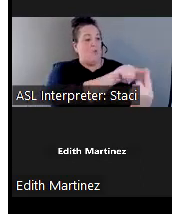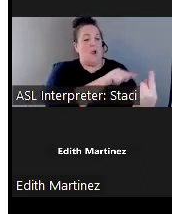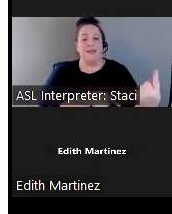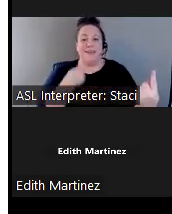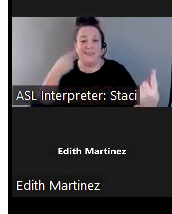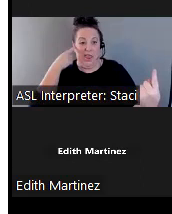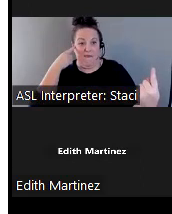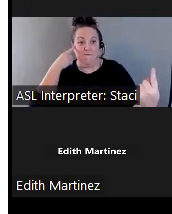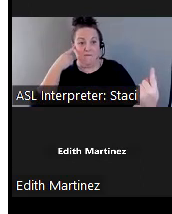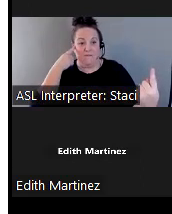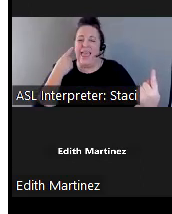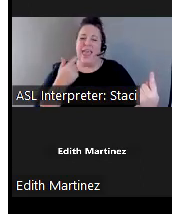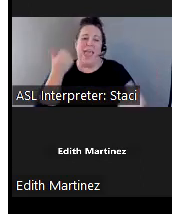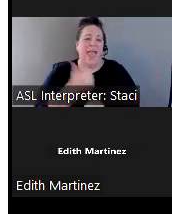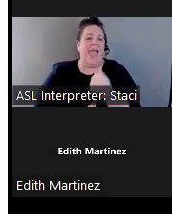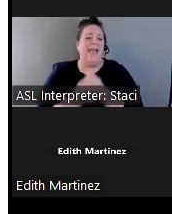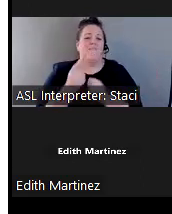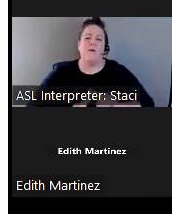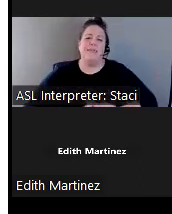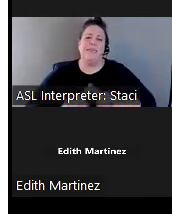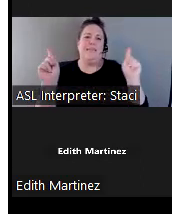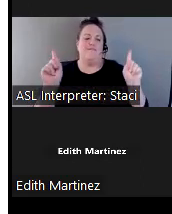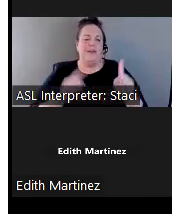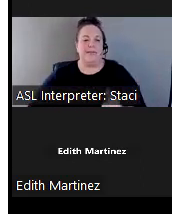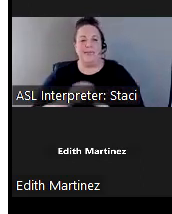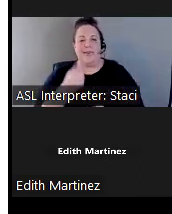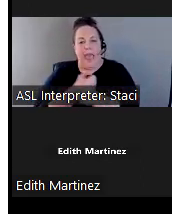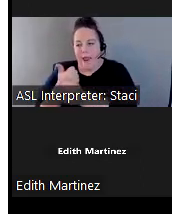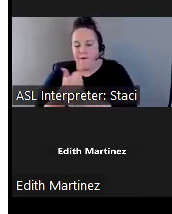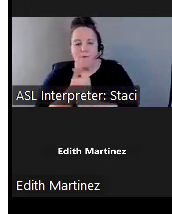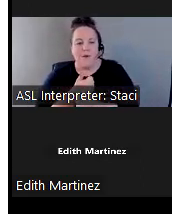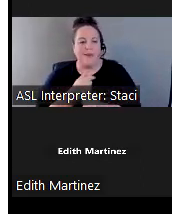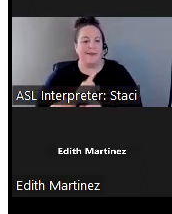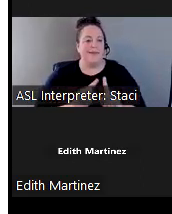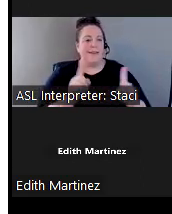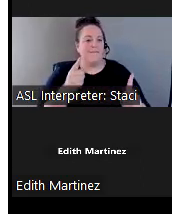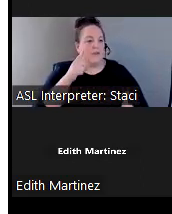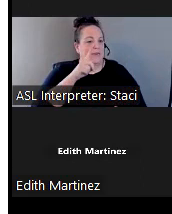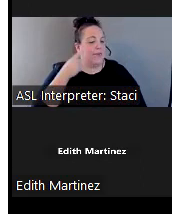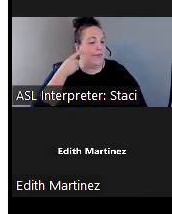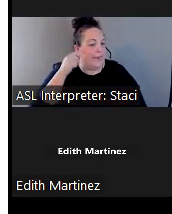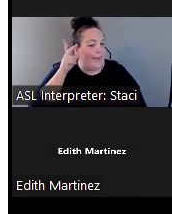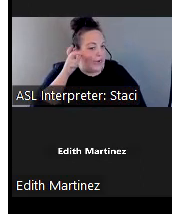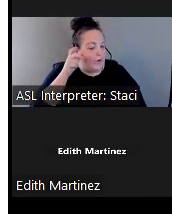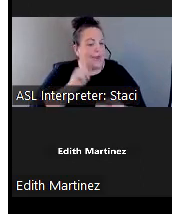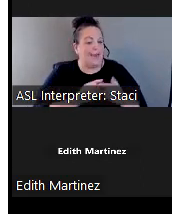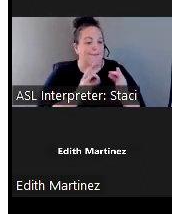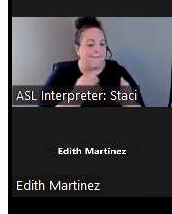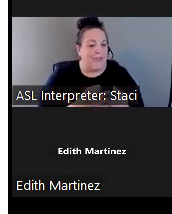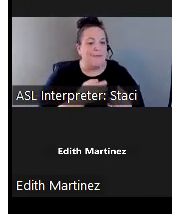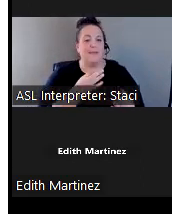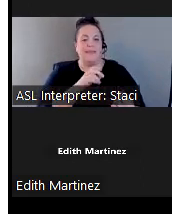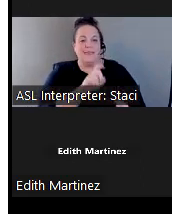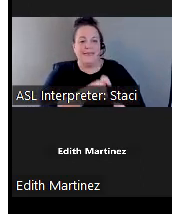They all have really different needs medically in terms of their hearing and in terms of their families and what they're bringing